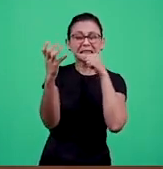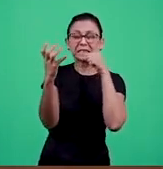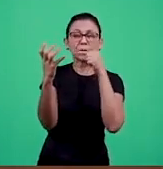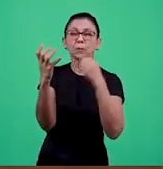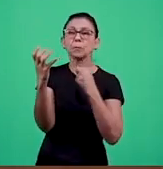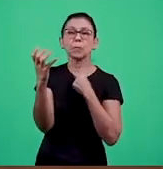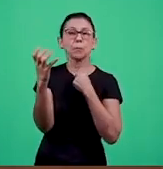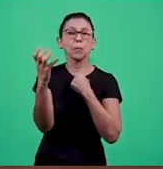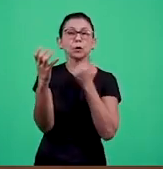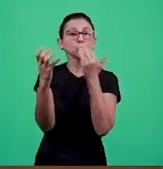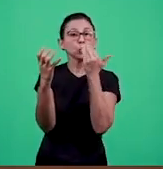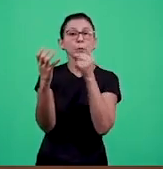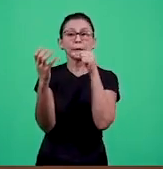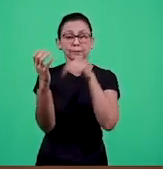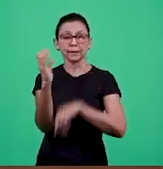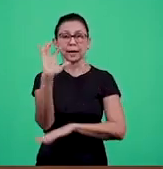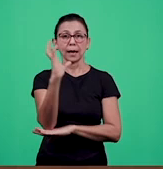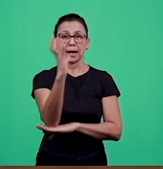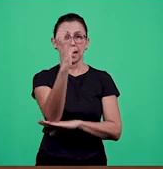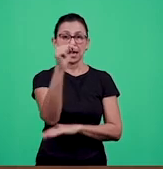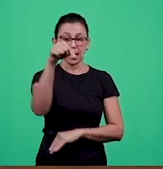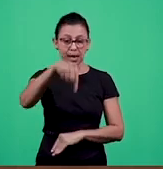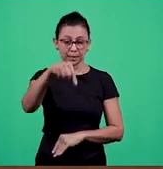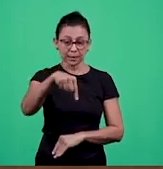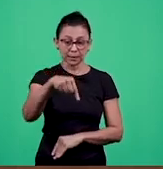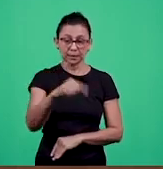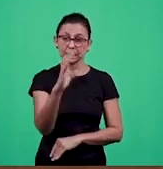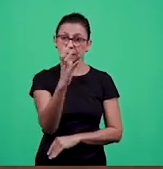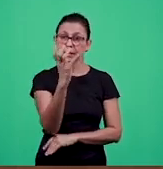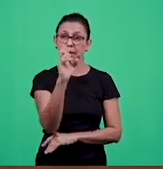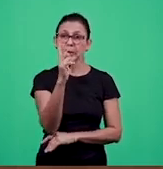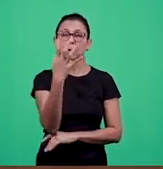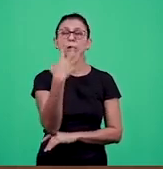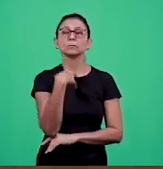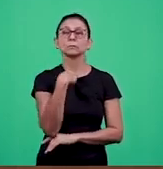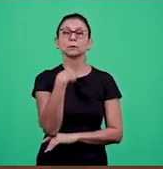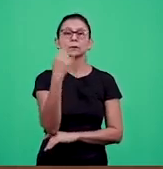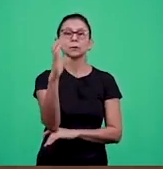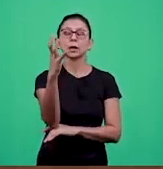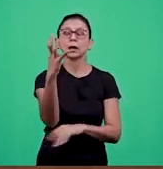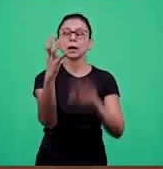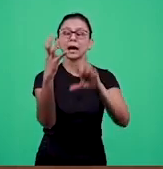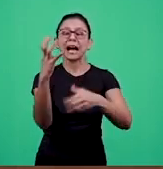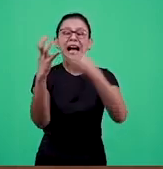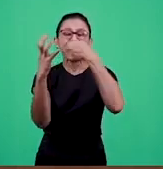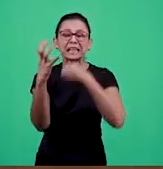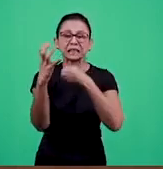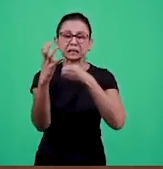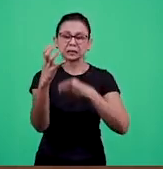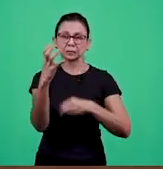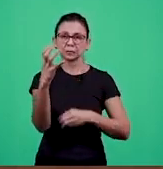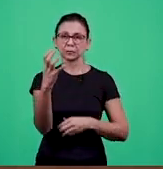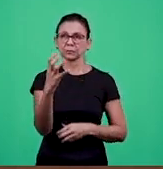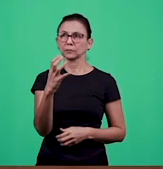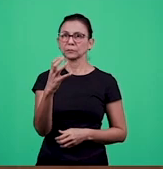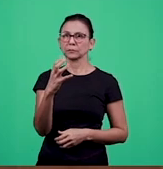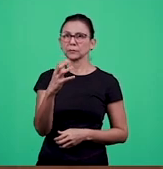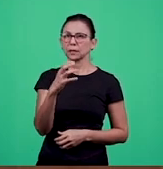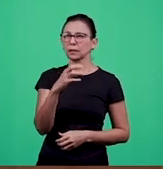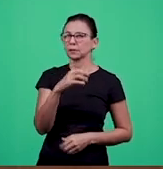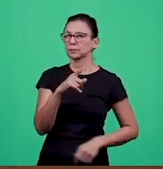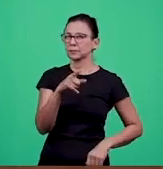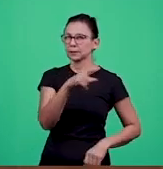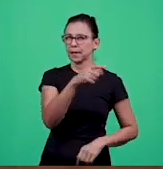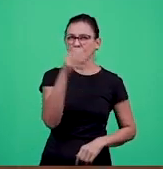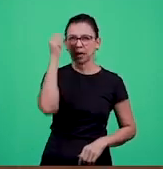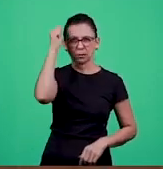evil, but everything else you can eat. And what do you think, children? Do you think that they obeyed?